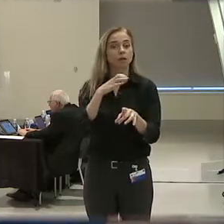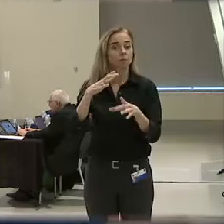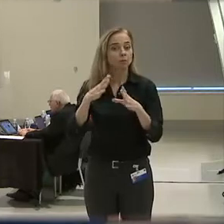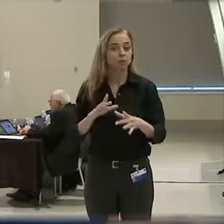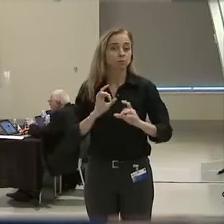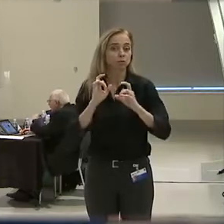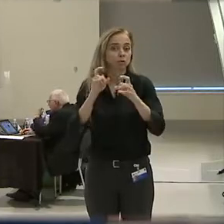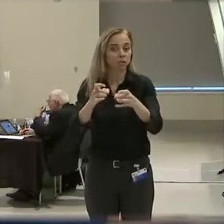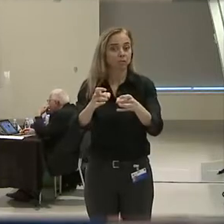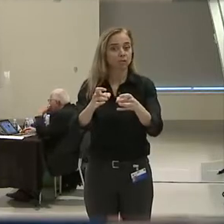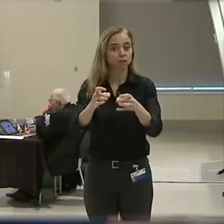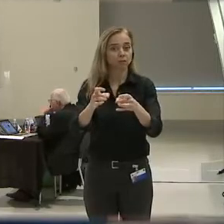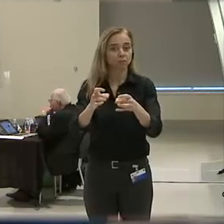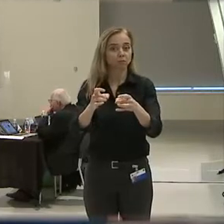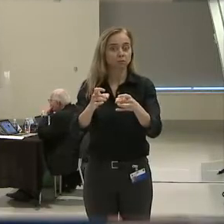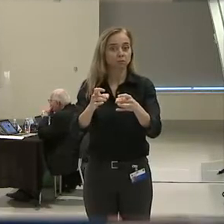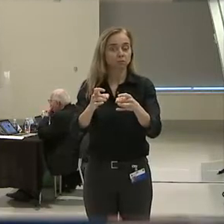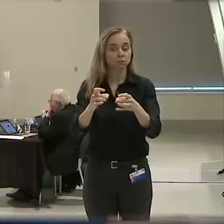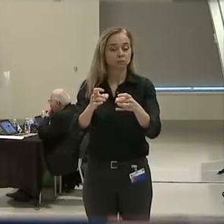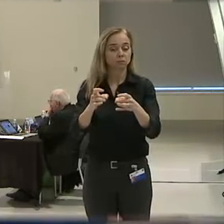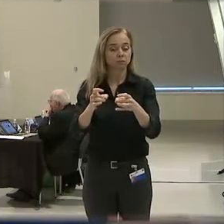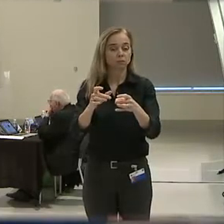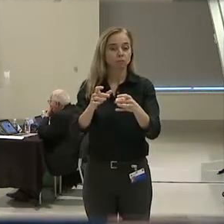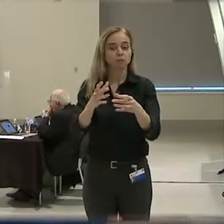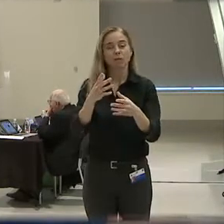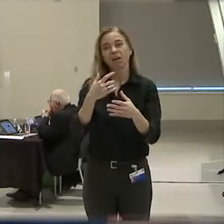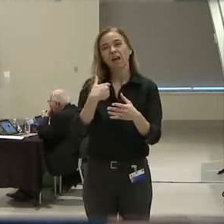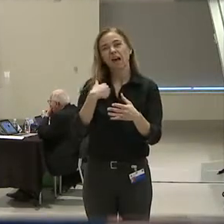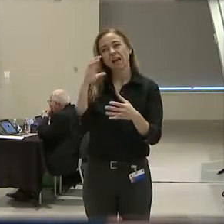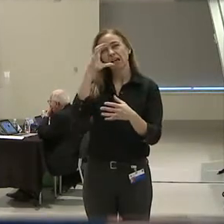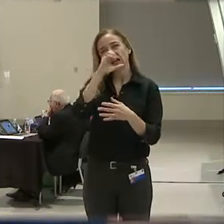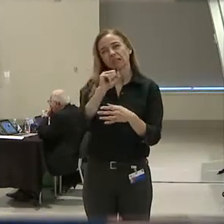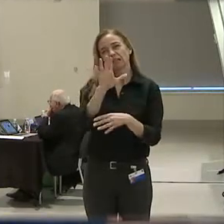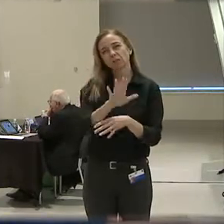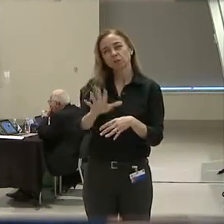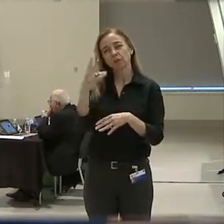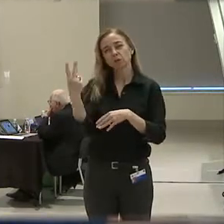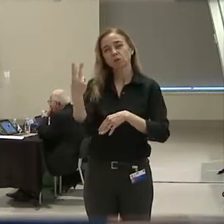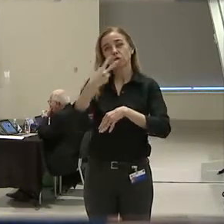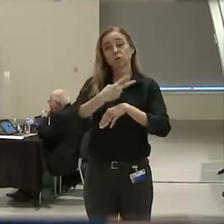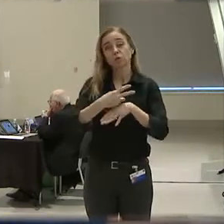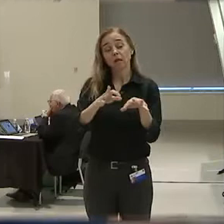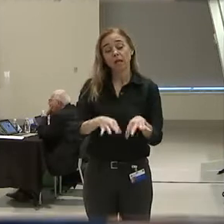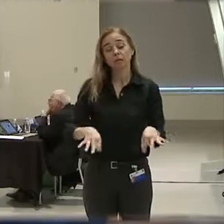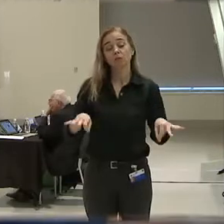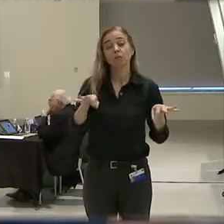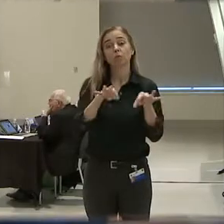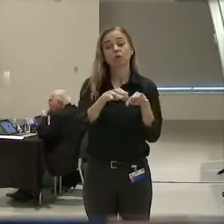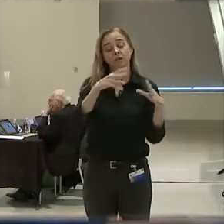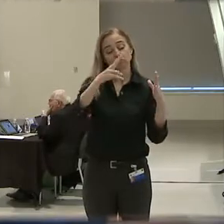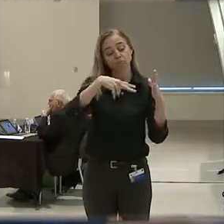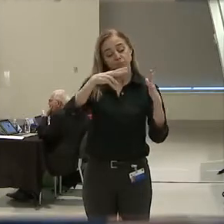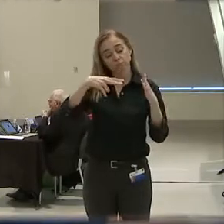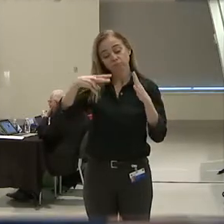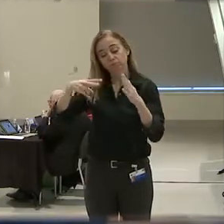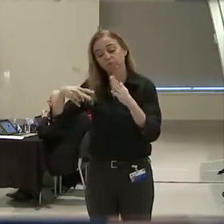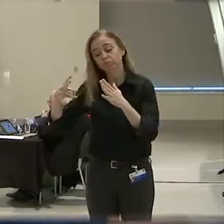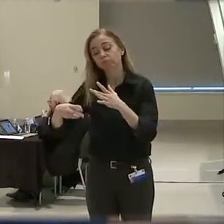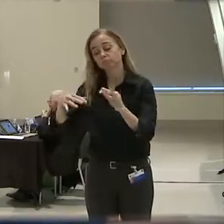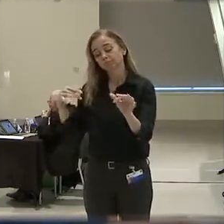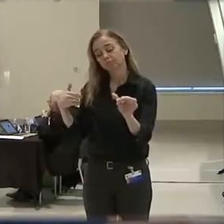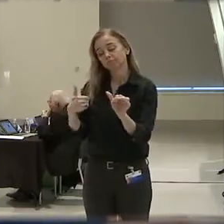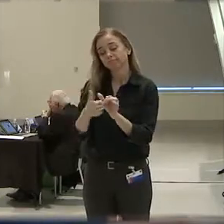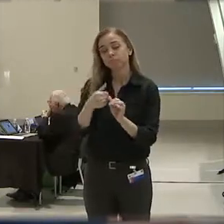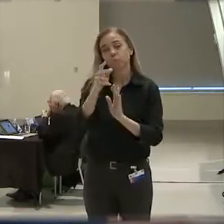given at least what I would estimate is 2 days worth of reading to do,